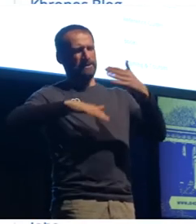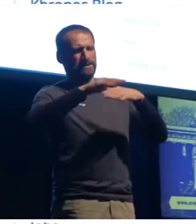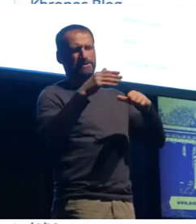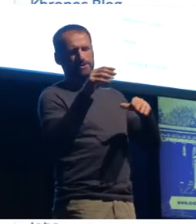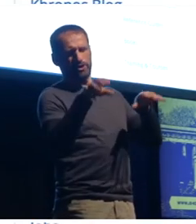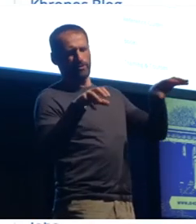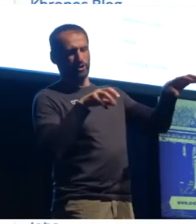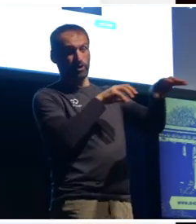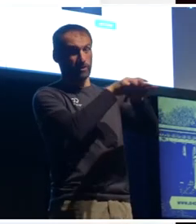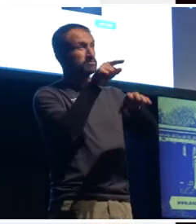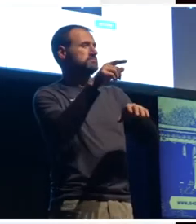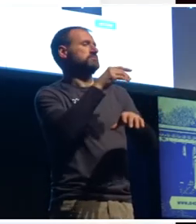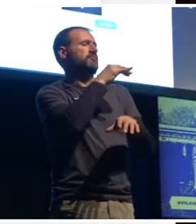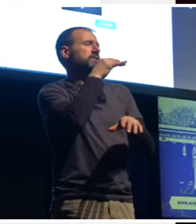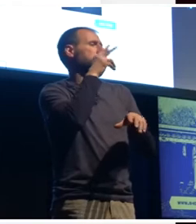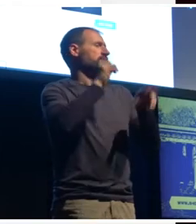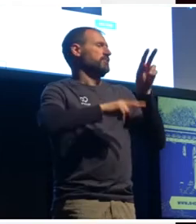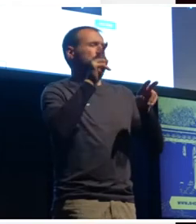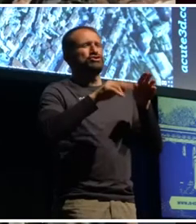a lot.